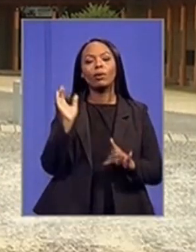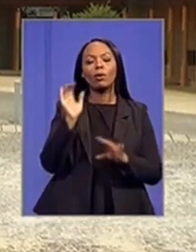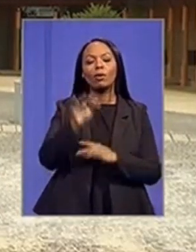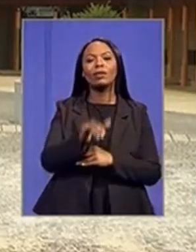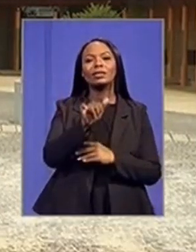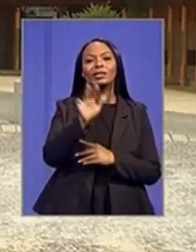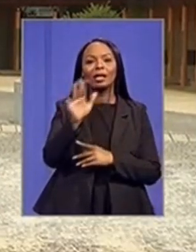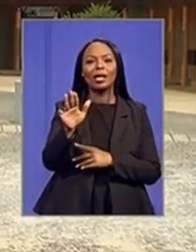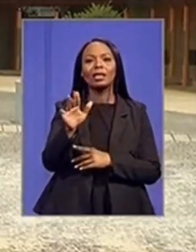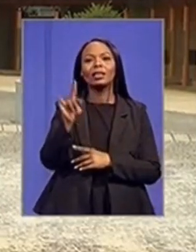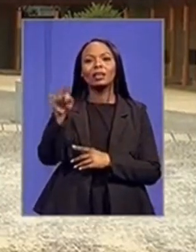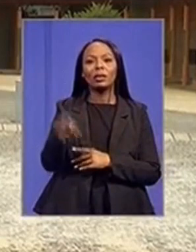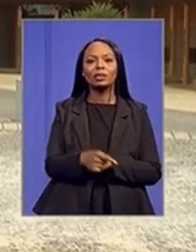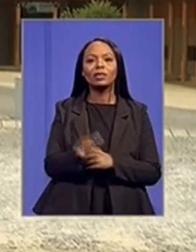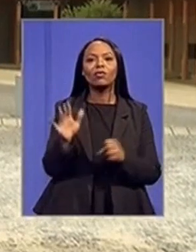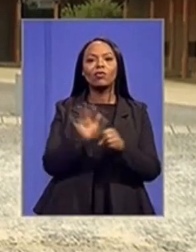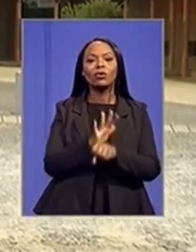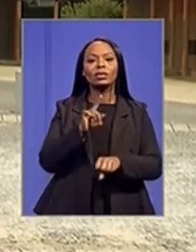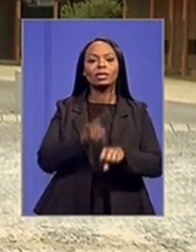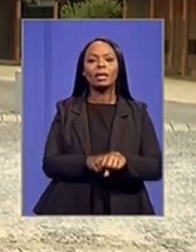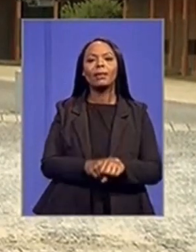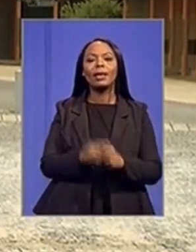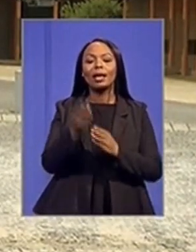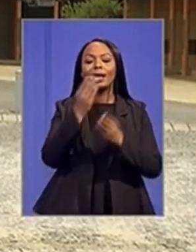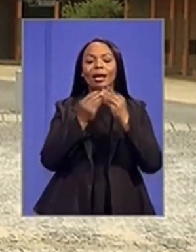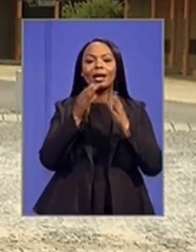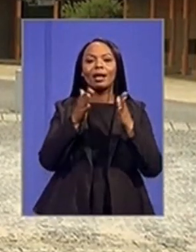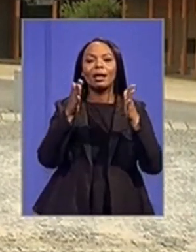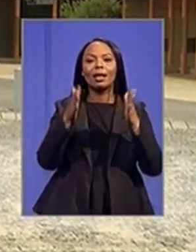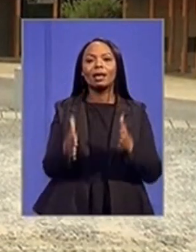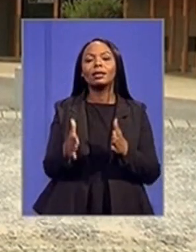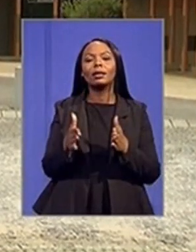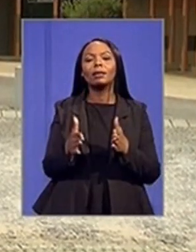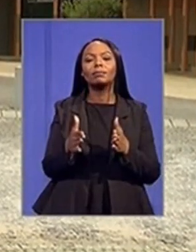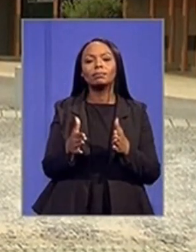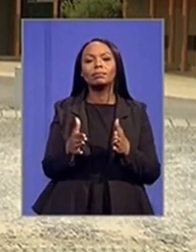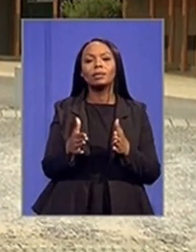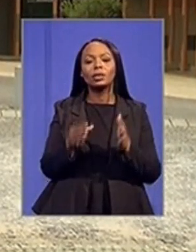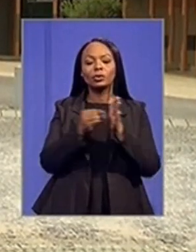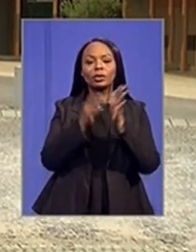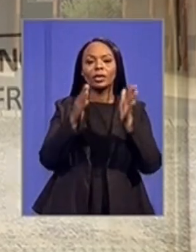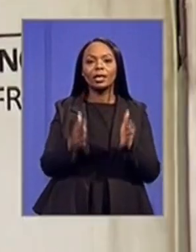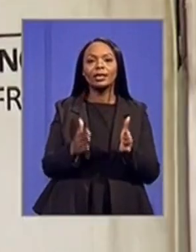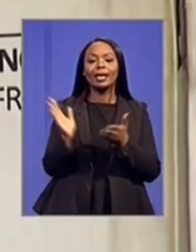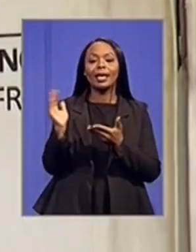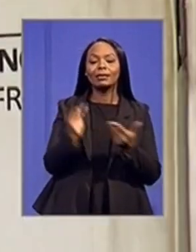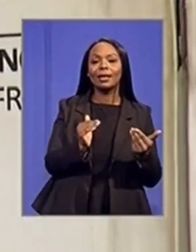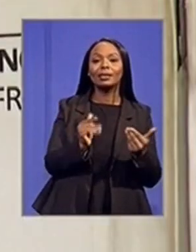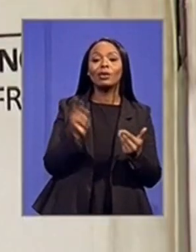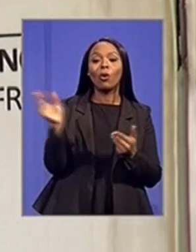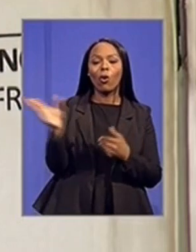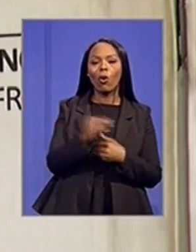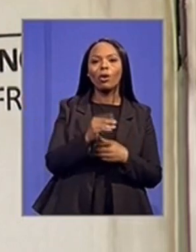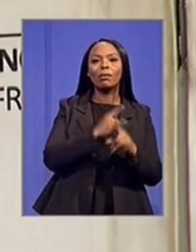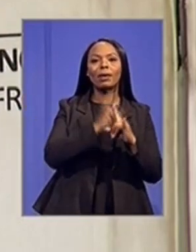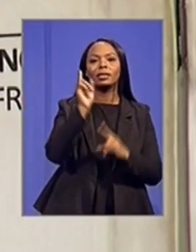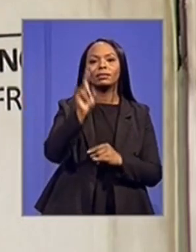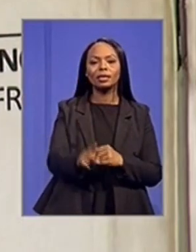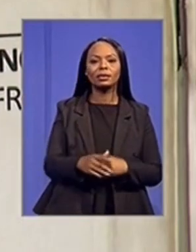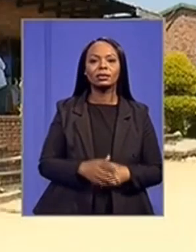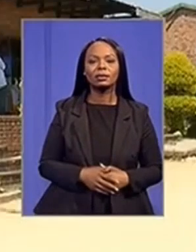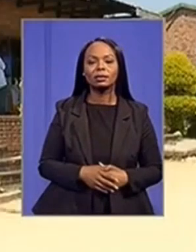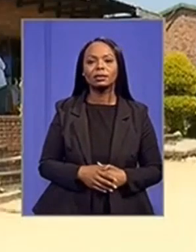69,000 full-time learners. The expectation is that all of them must pass. Ho sa le jwalo mokgatlo wa